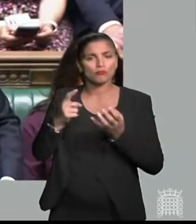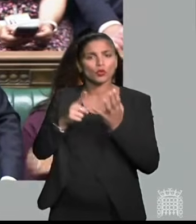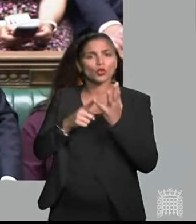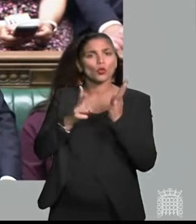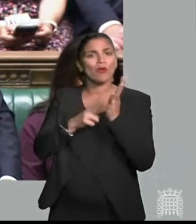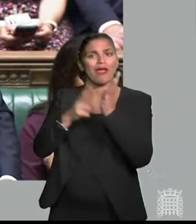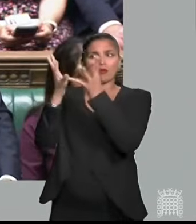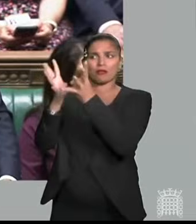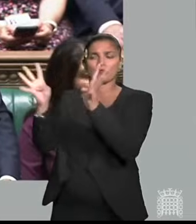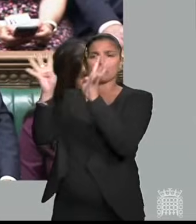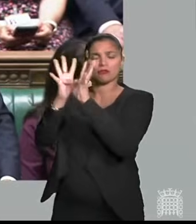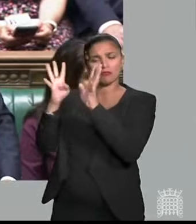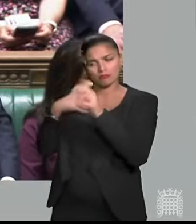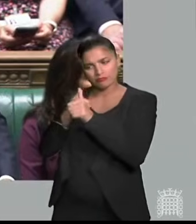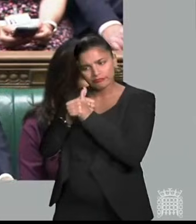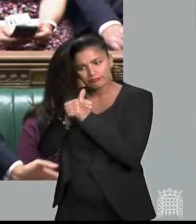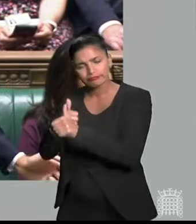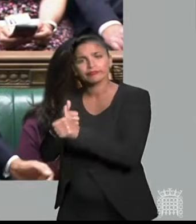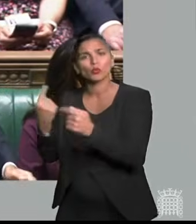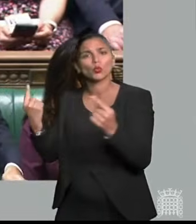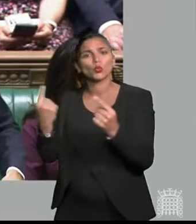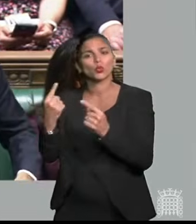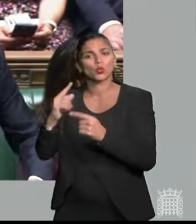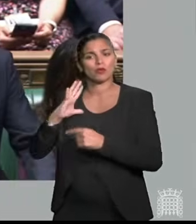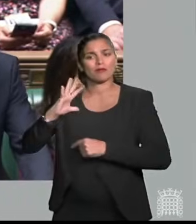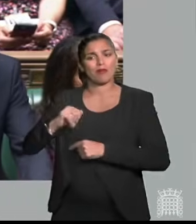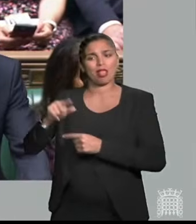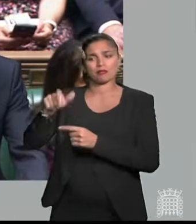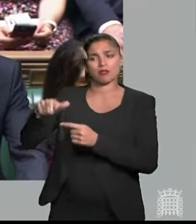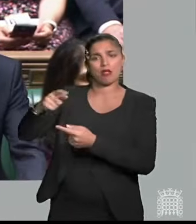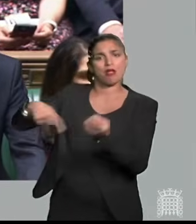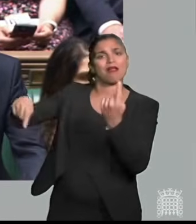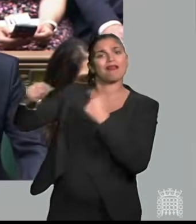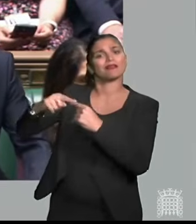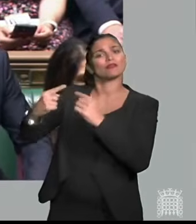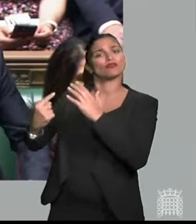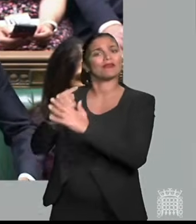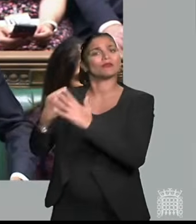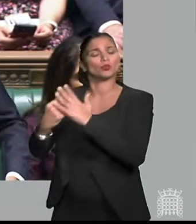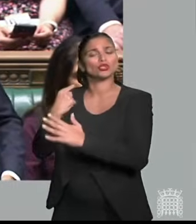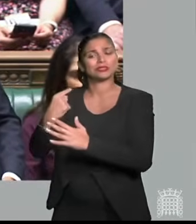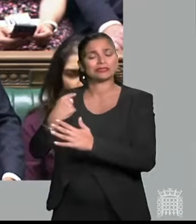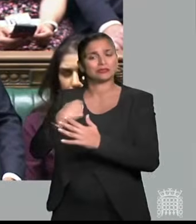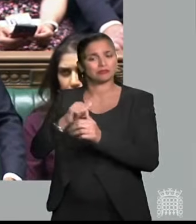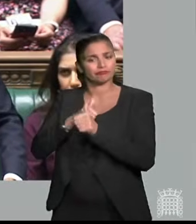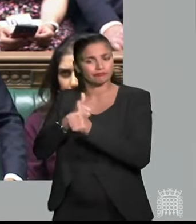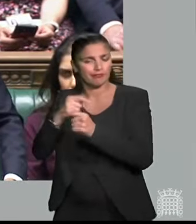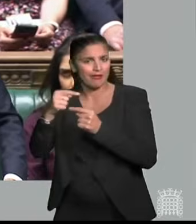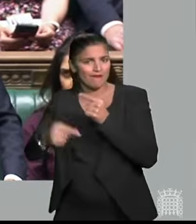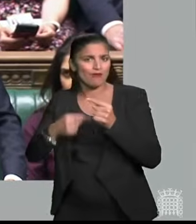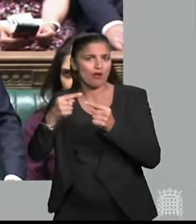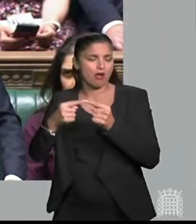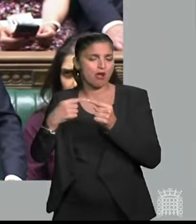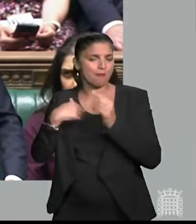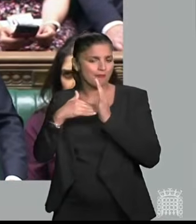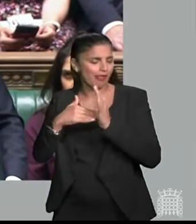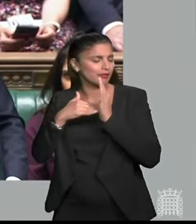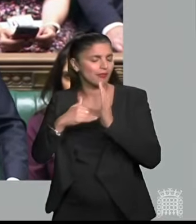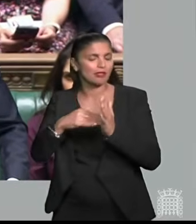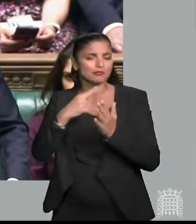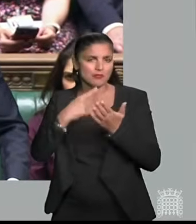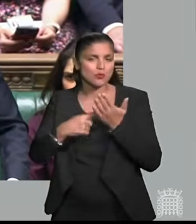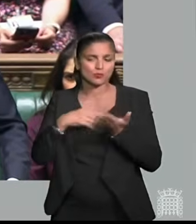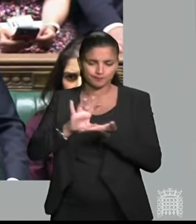Palestinian refugees, and our funding supports around 5.8 million refugees annually. And on Monday we announced